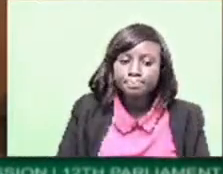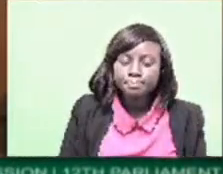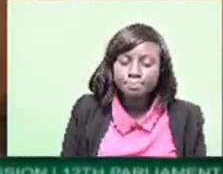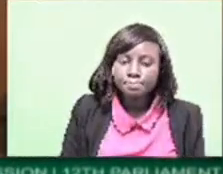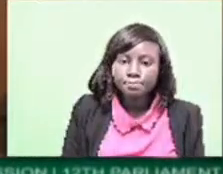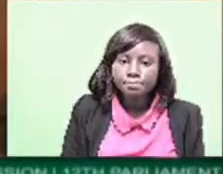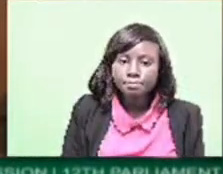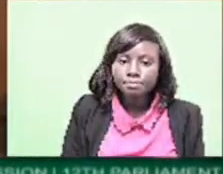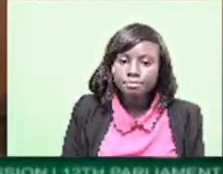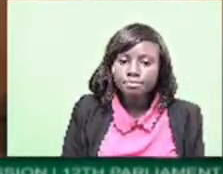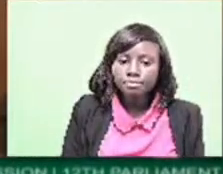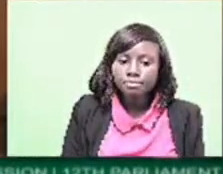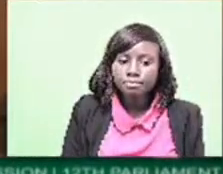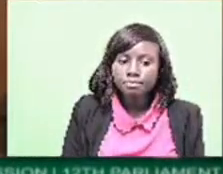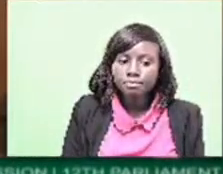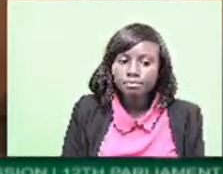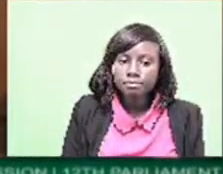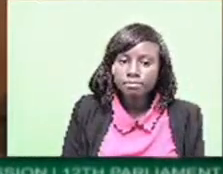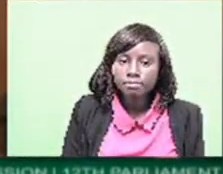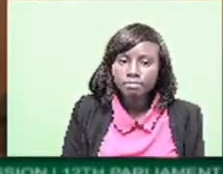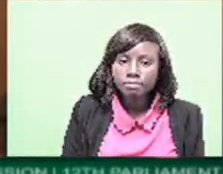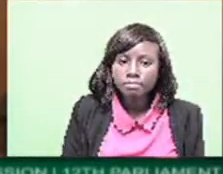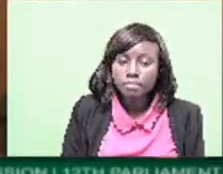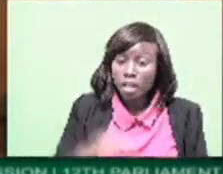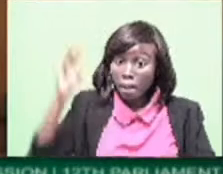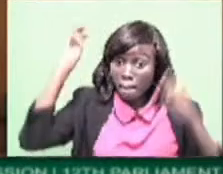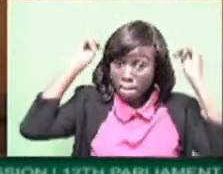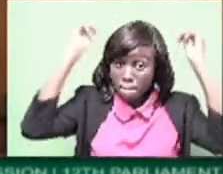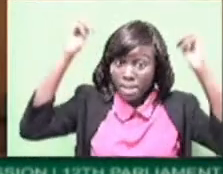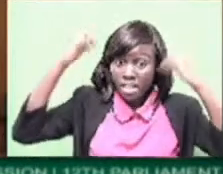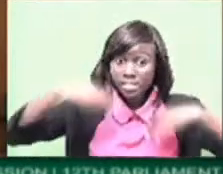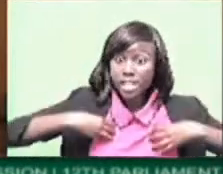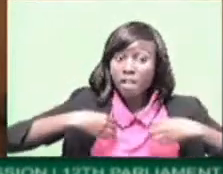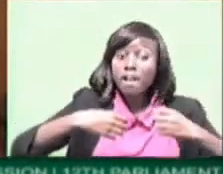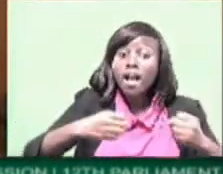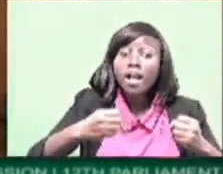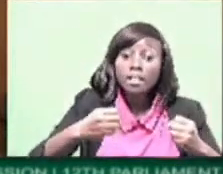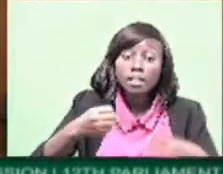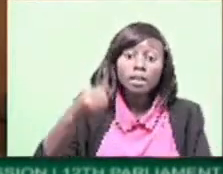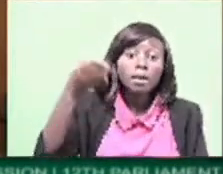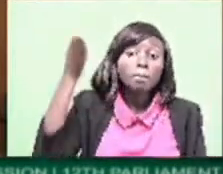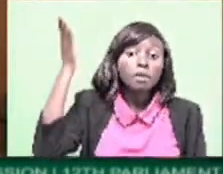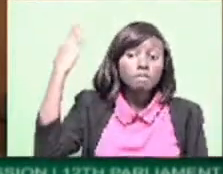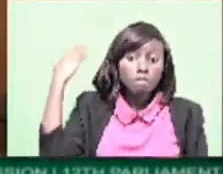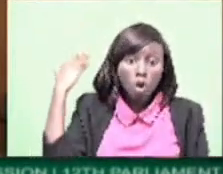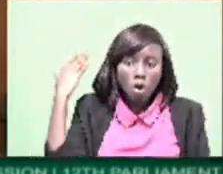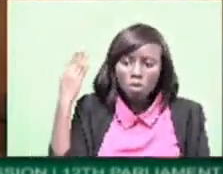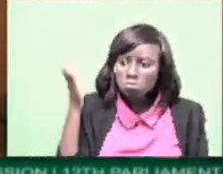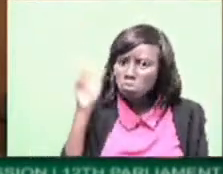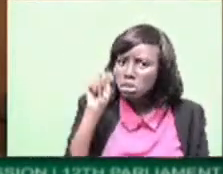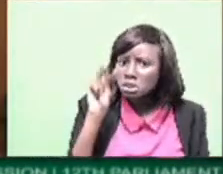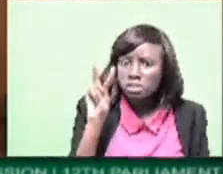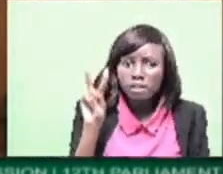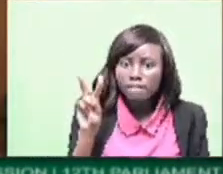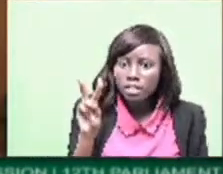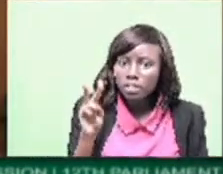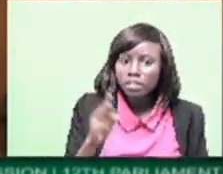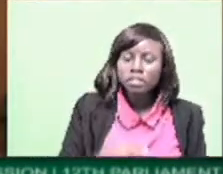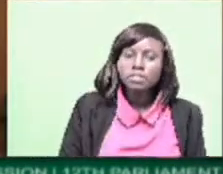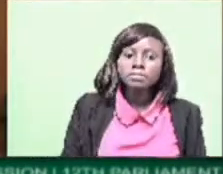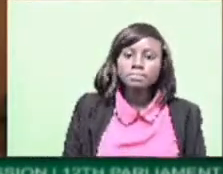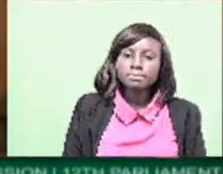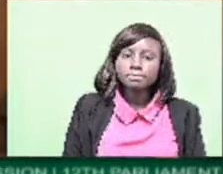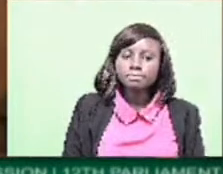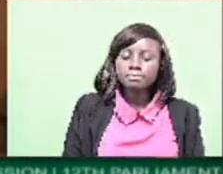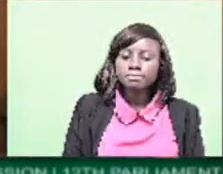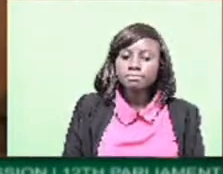Madam Speaker, it was this very same Minister of Health who was on television who said that the